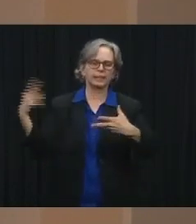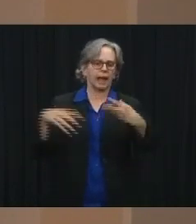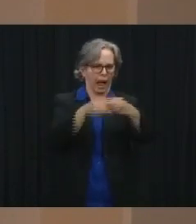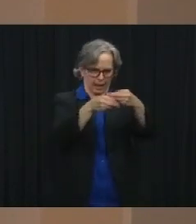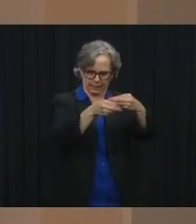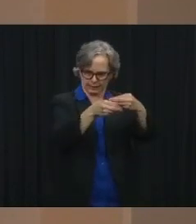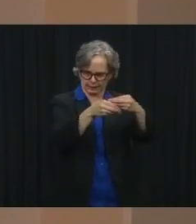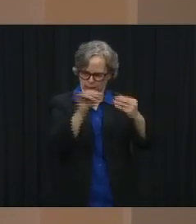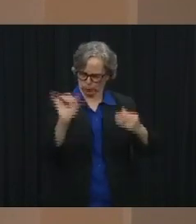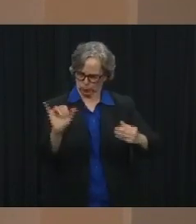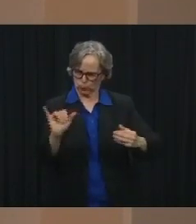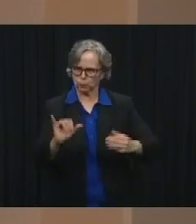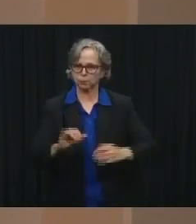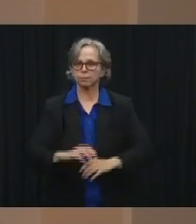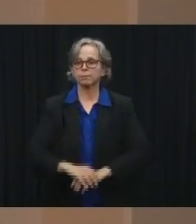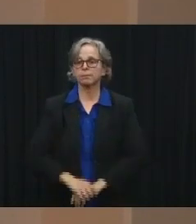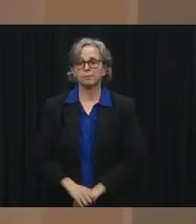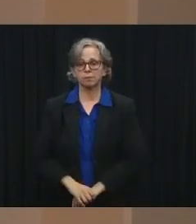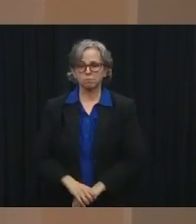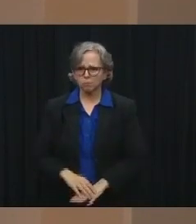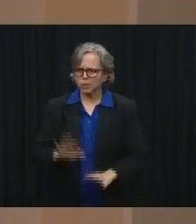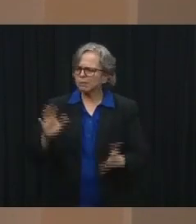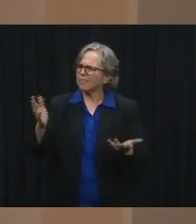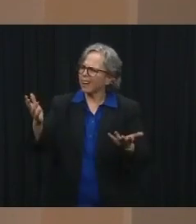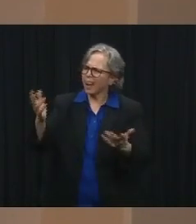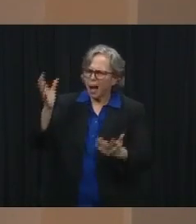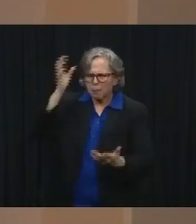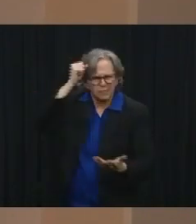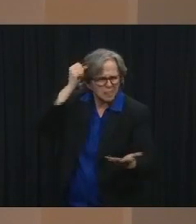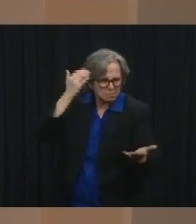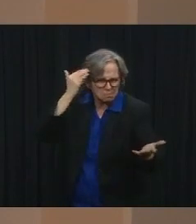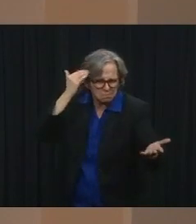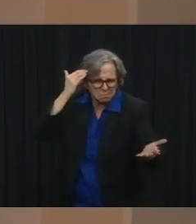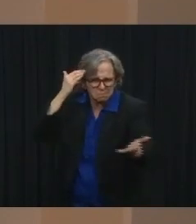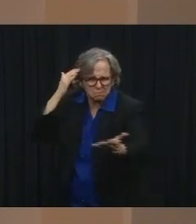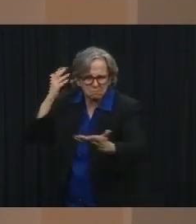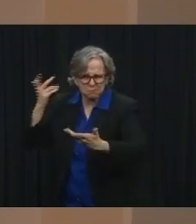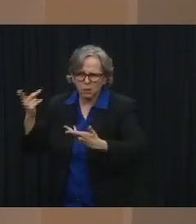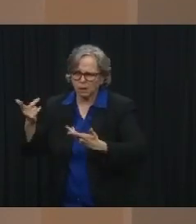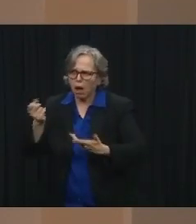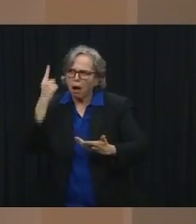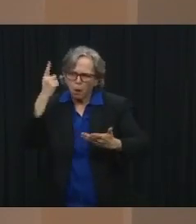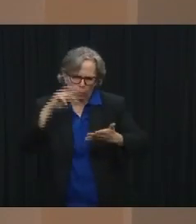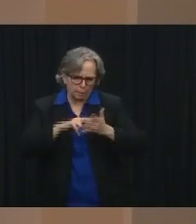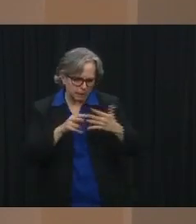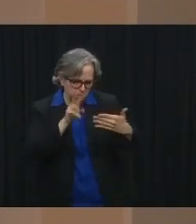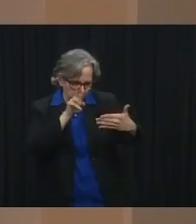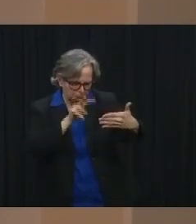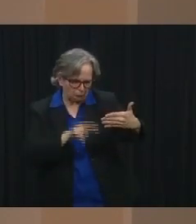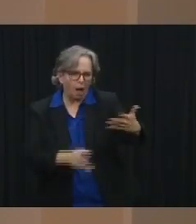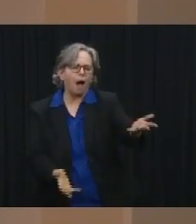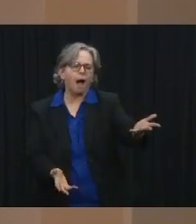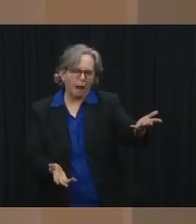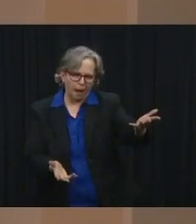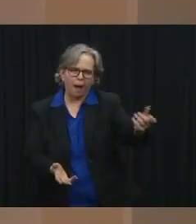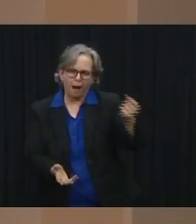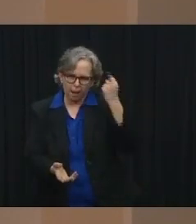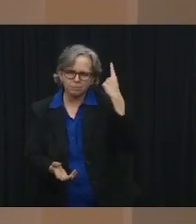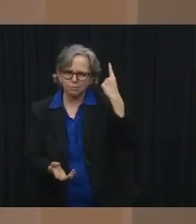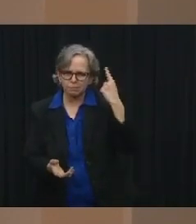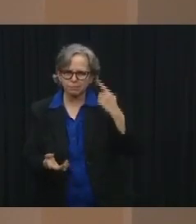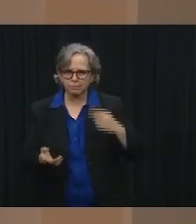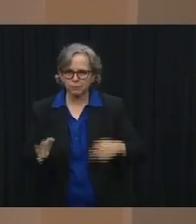what the intent is of the order. Please don't call law enforcement, don't call the local